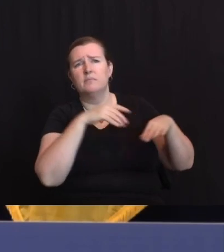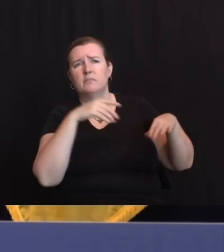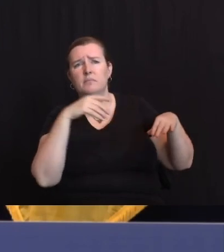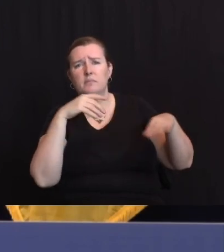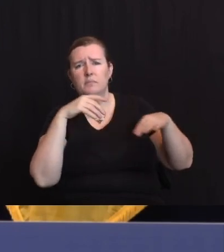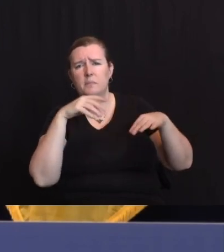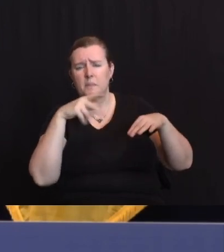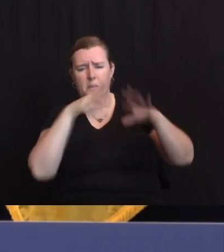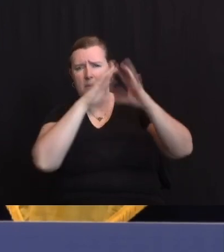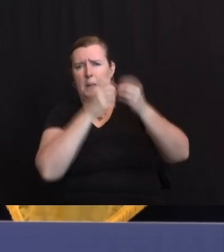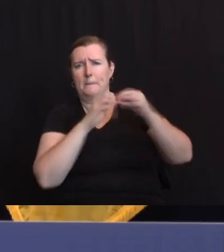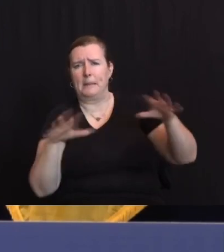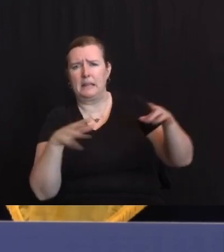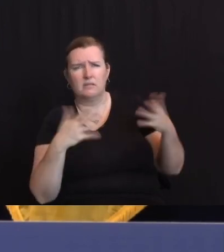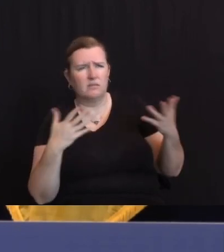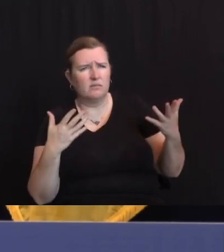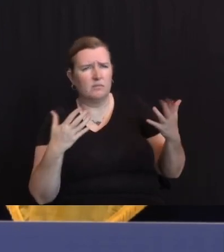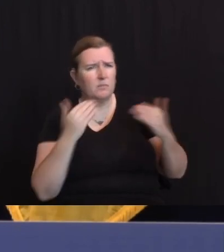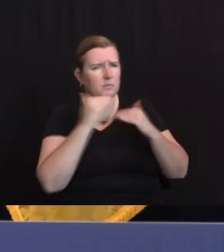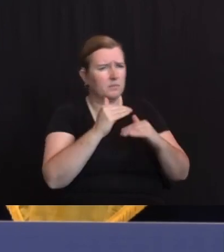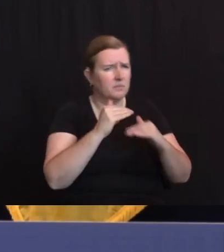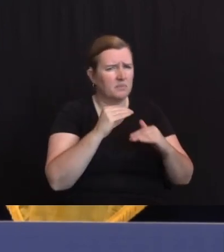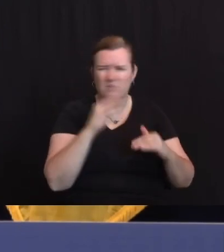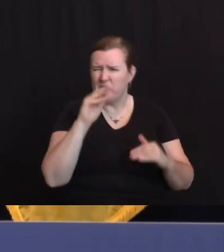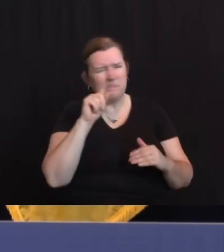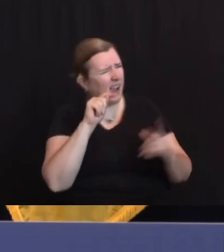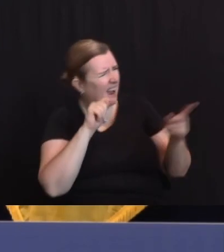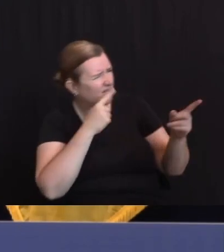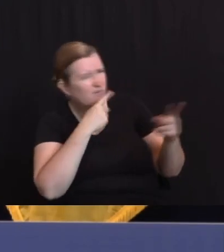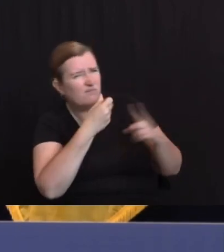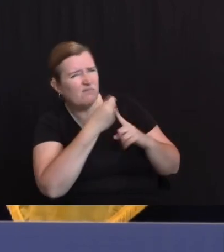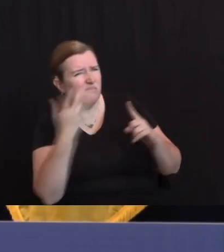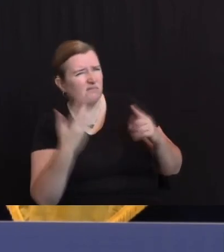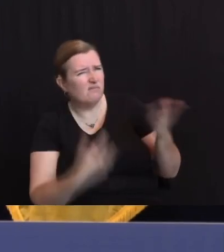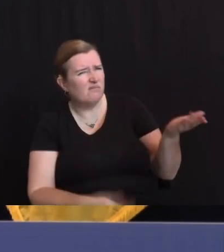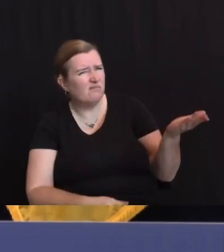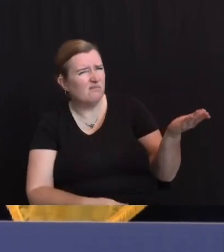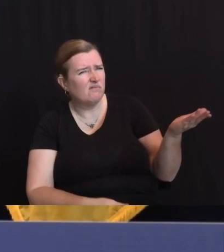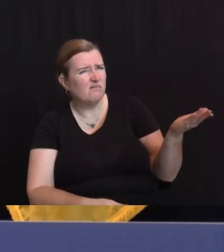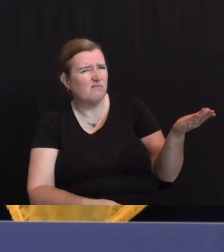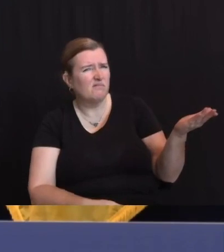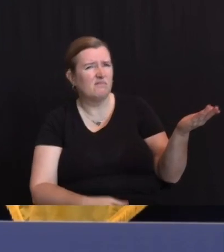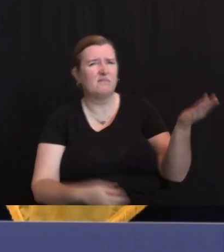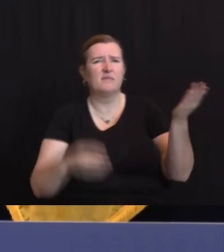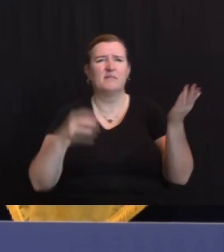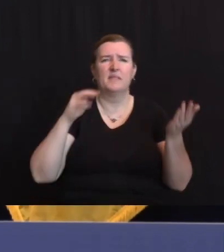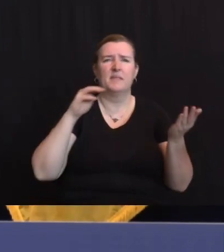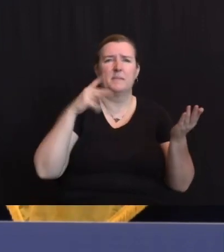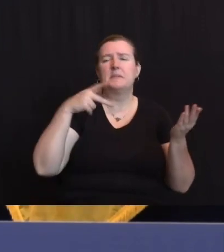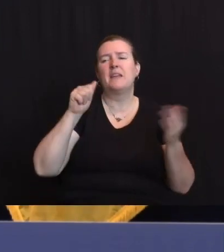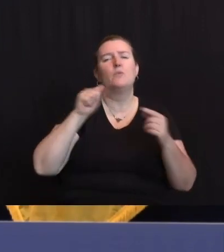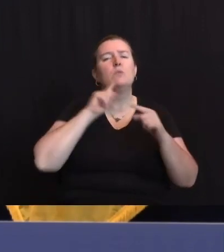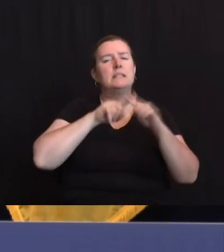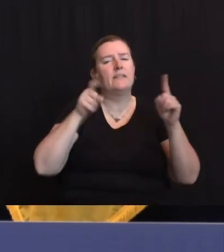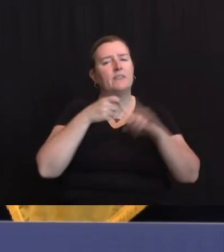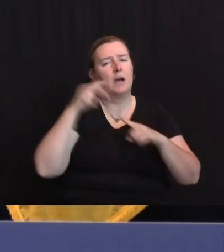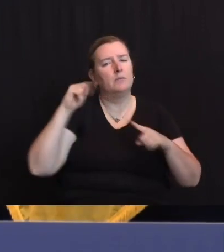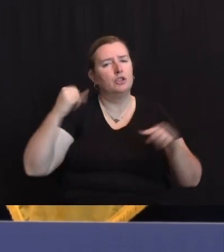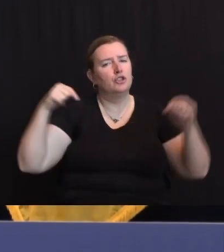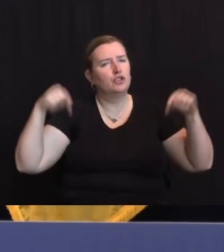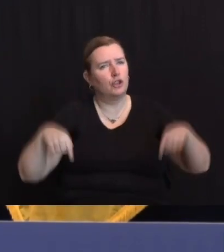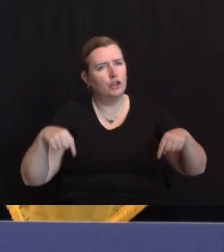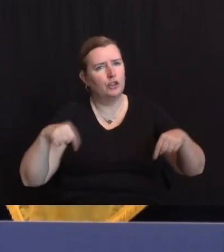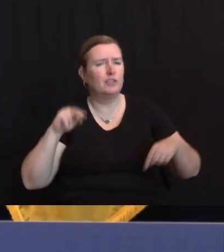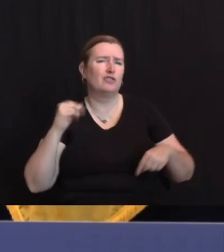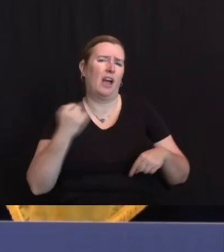and Matt can add color to this, first of all, Pennsylvania is a different reality than New Jersey. We have our own constitution and our